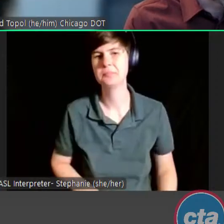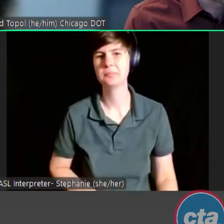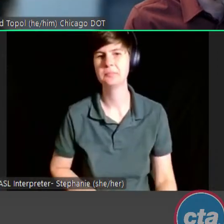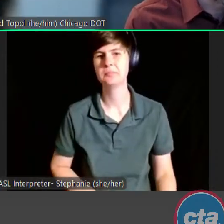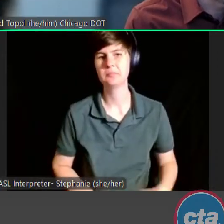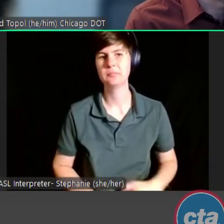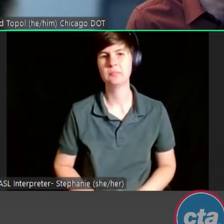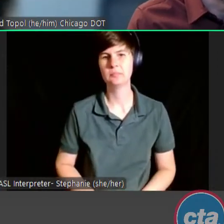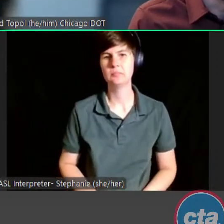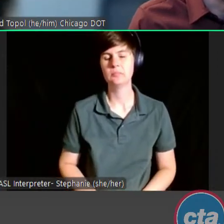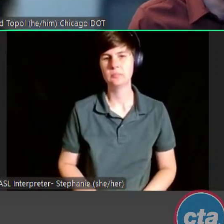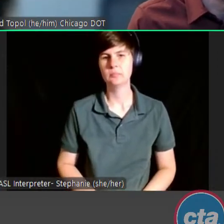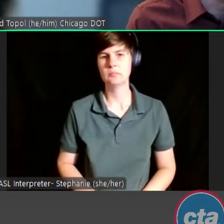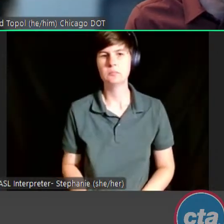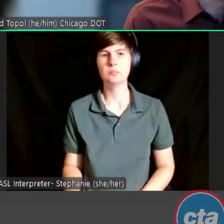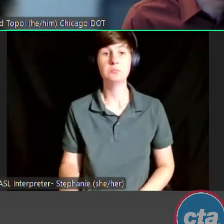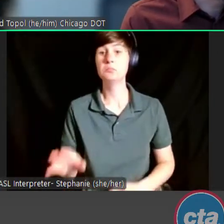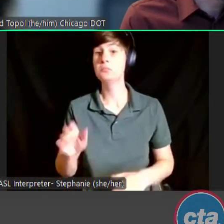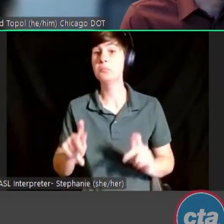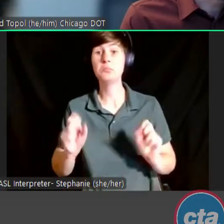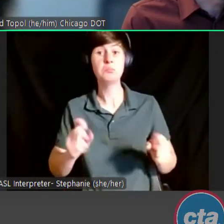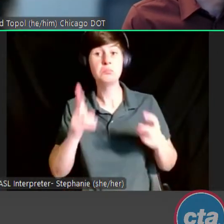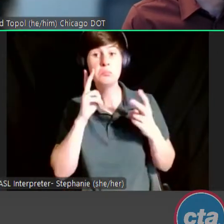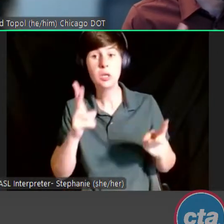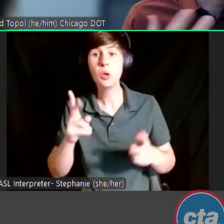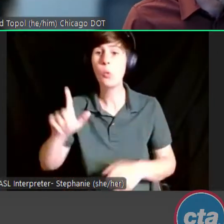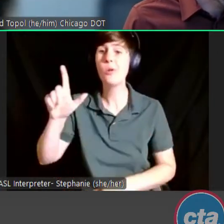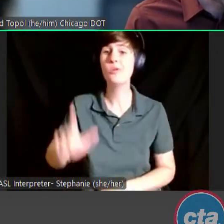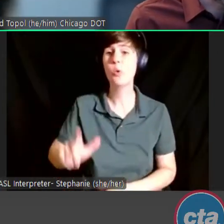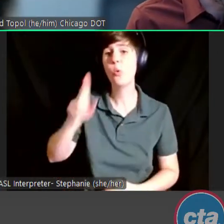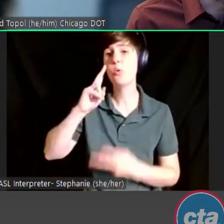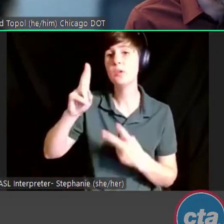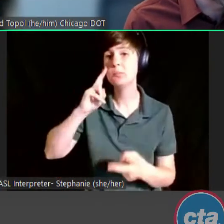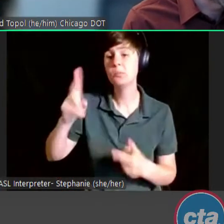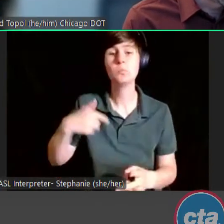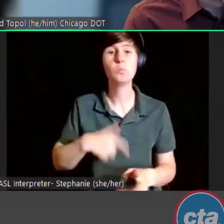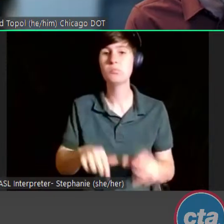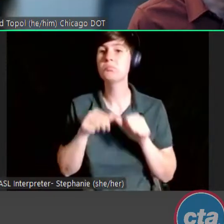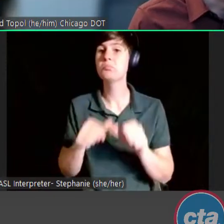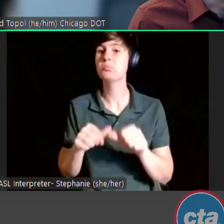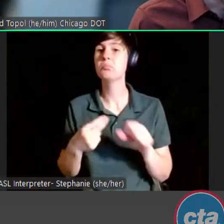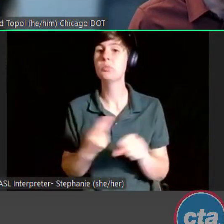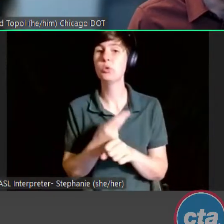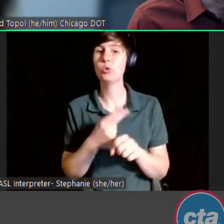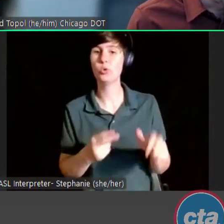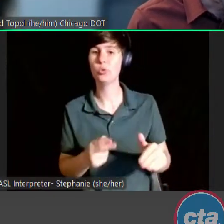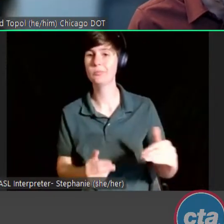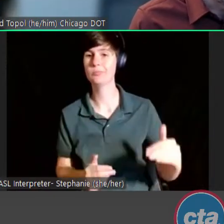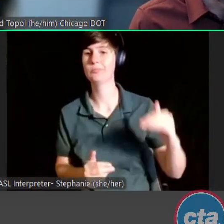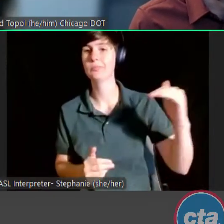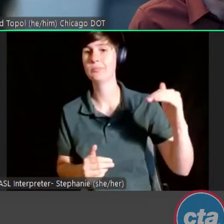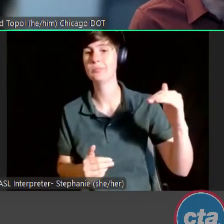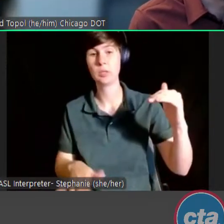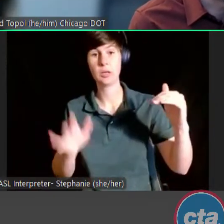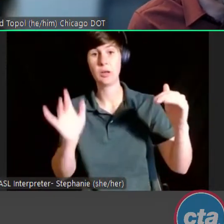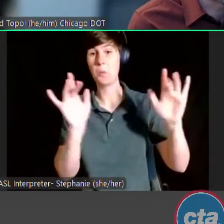Additionally, for sighted individuals or low visibility, we continue to use with most of our raised bike lanes the bright